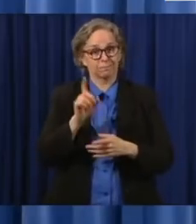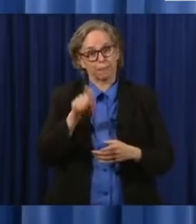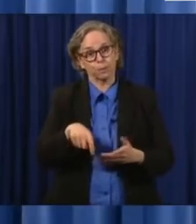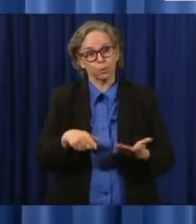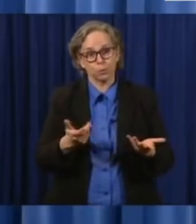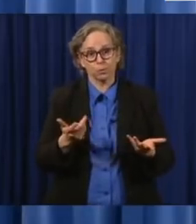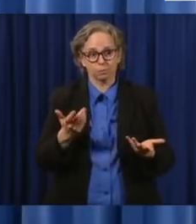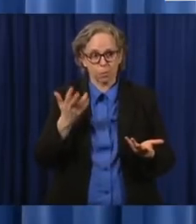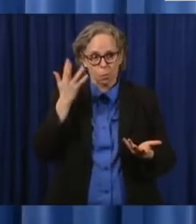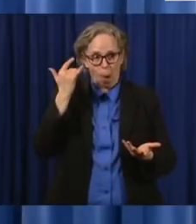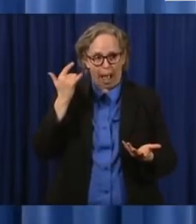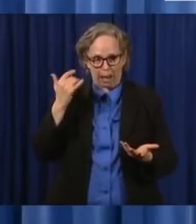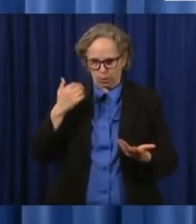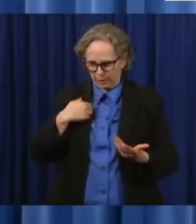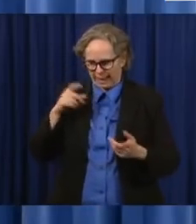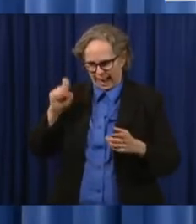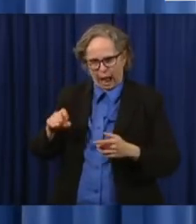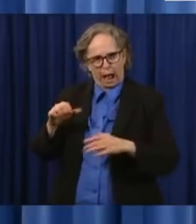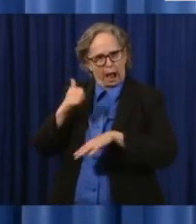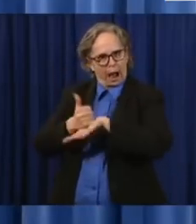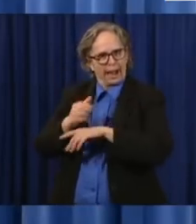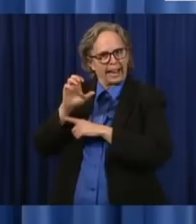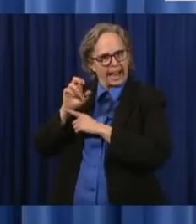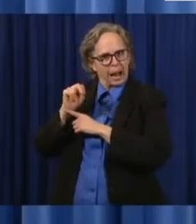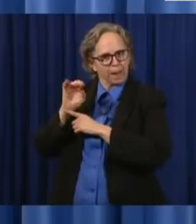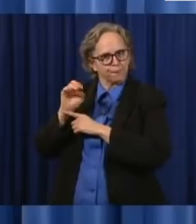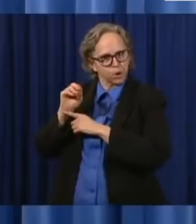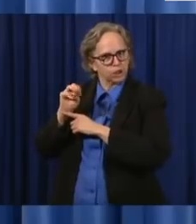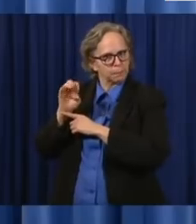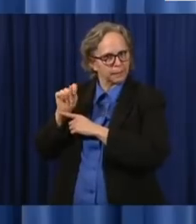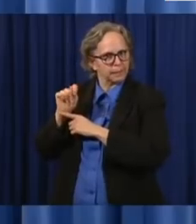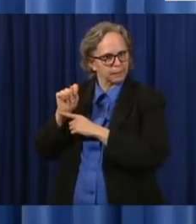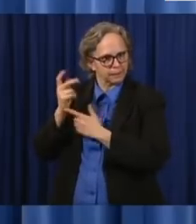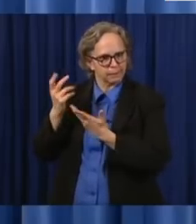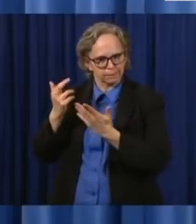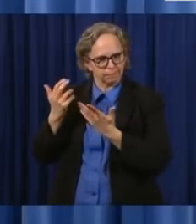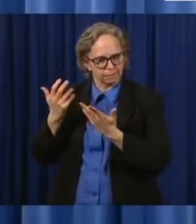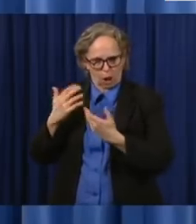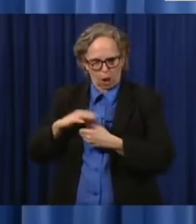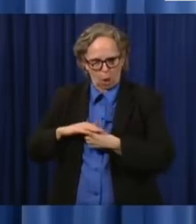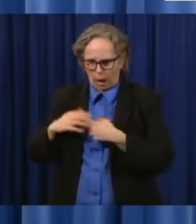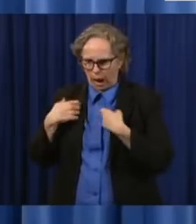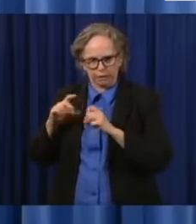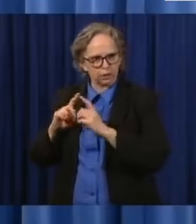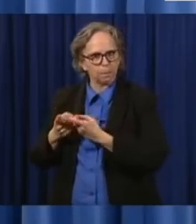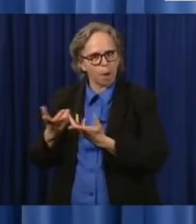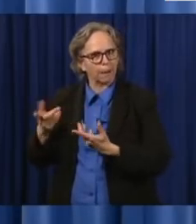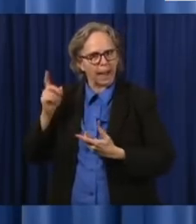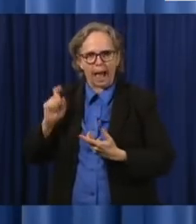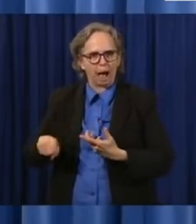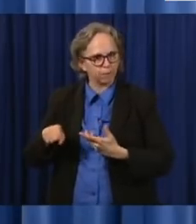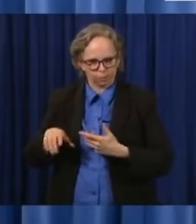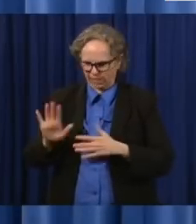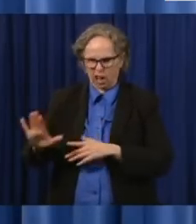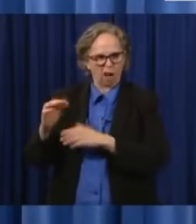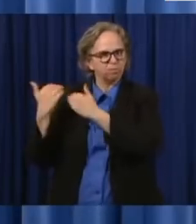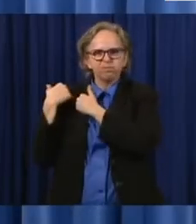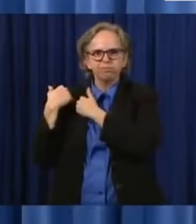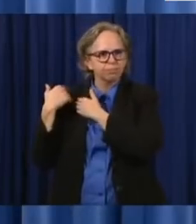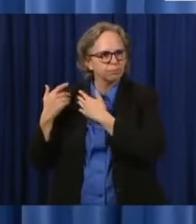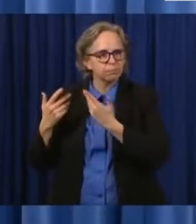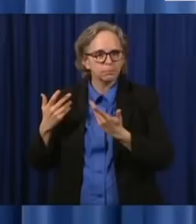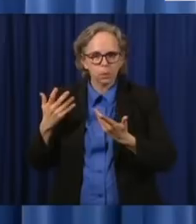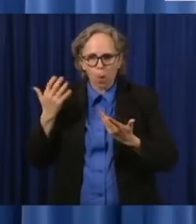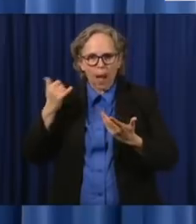mean, the local health departments, one of the things they do is regulate restaurants. One of the things they do